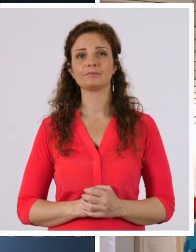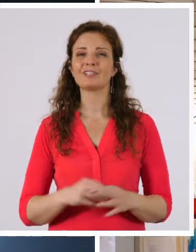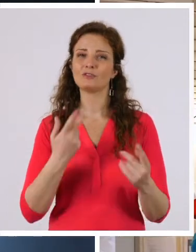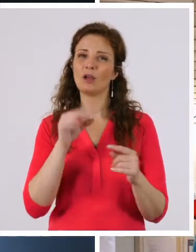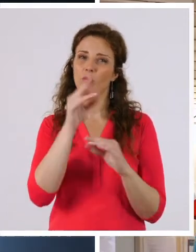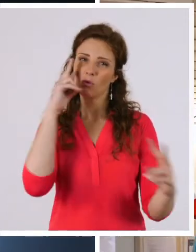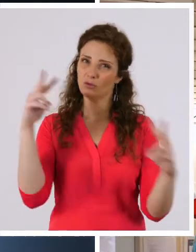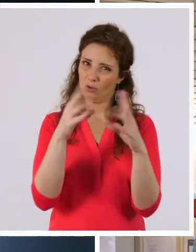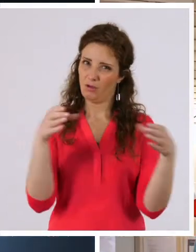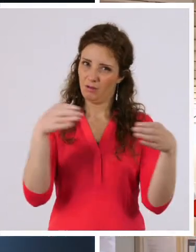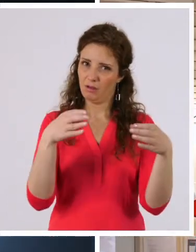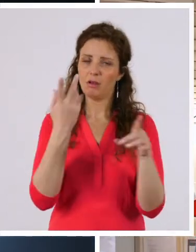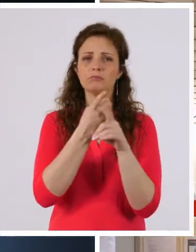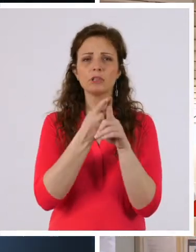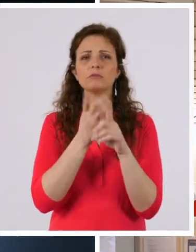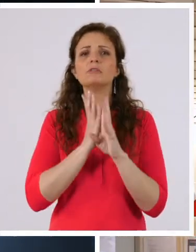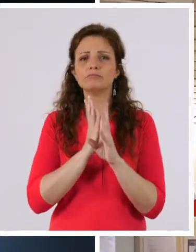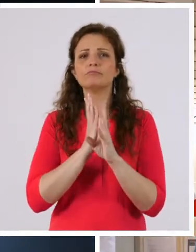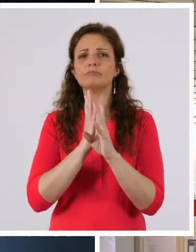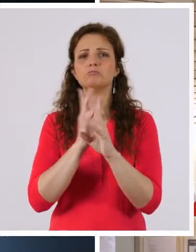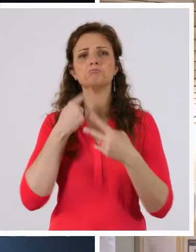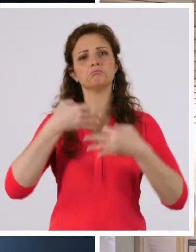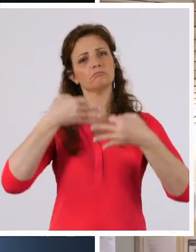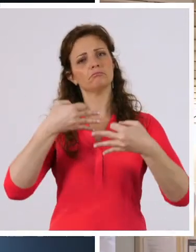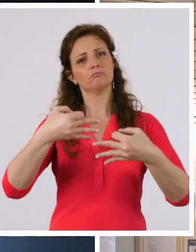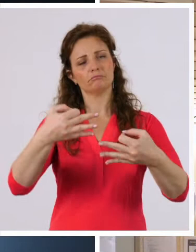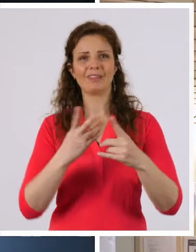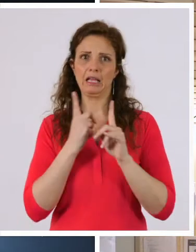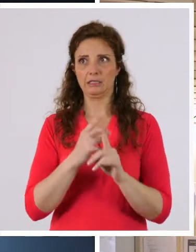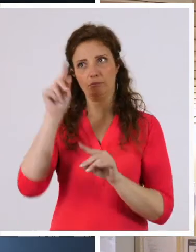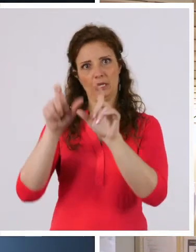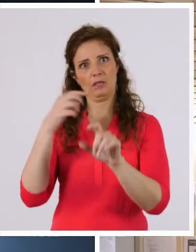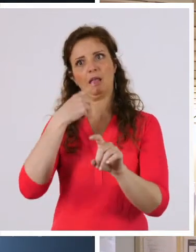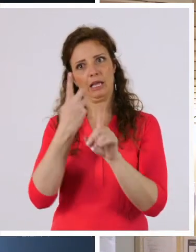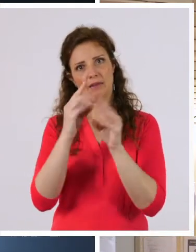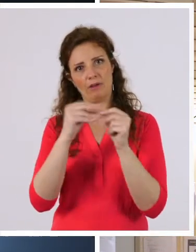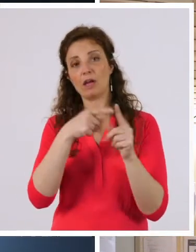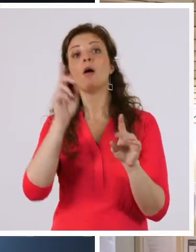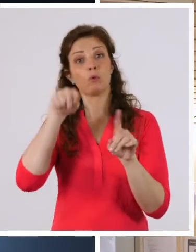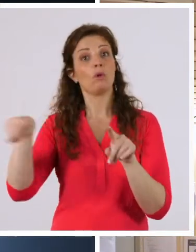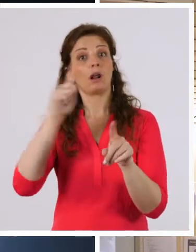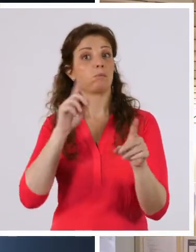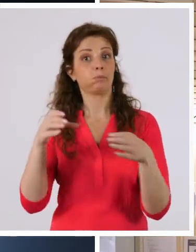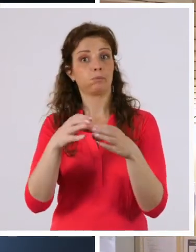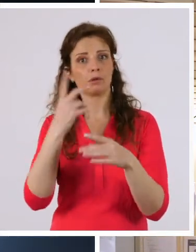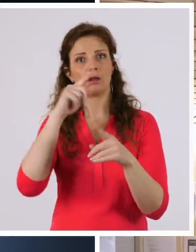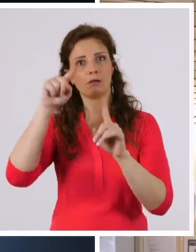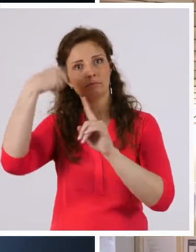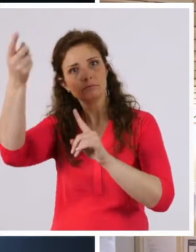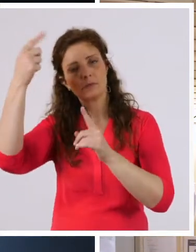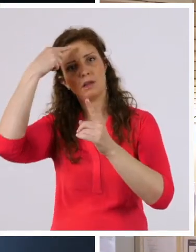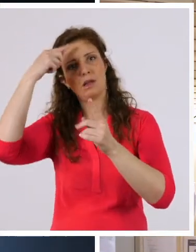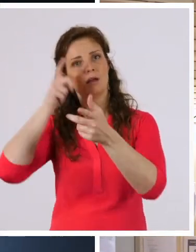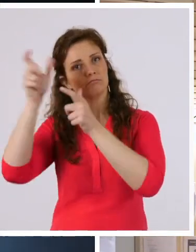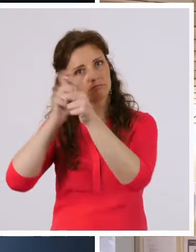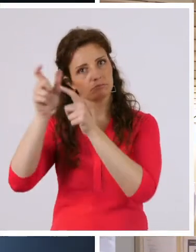Orderly, leave the meeting point following the instructions of the crew, who will be constantly in radio contact with the officer in